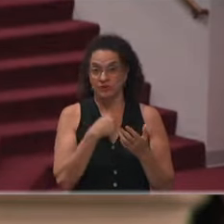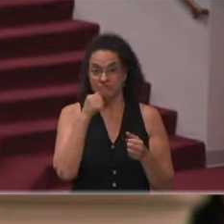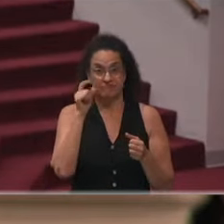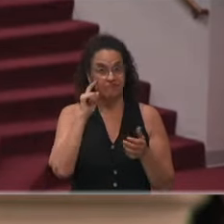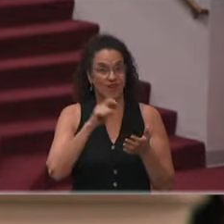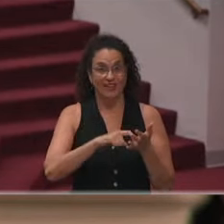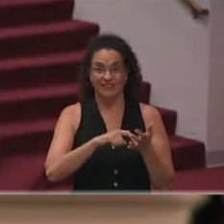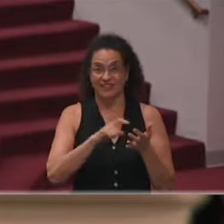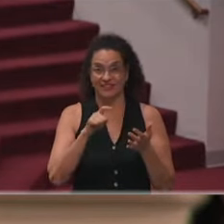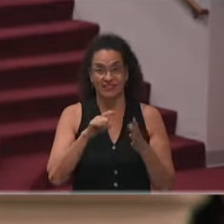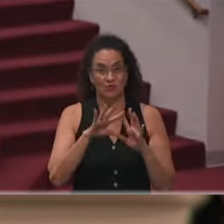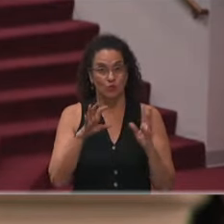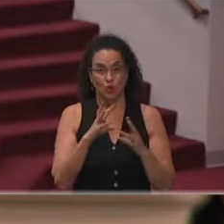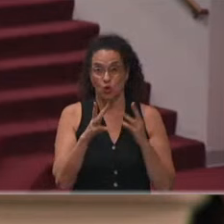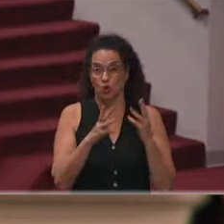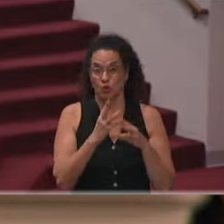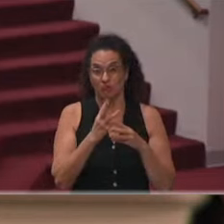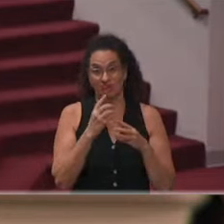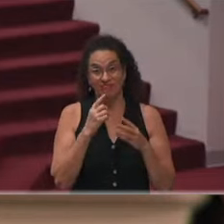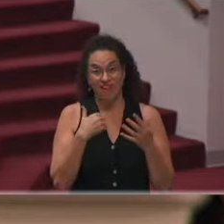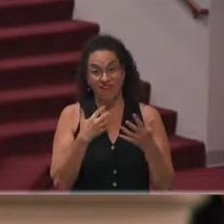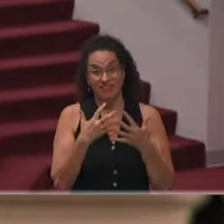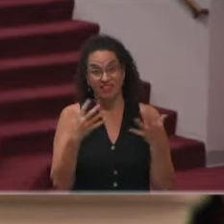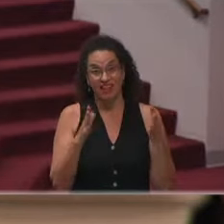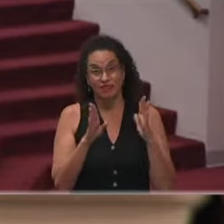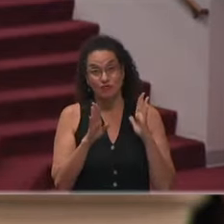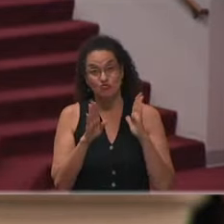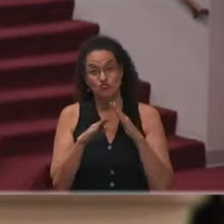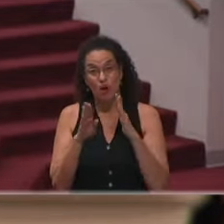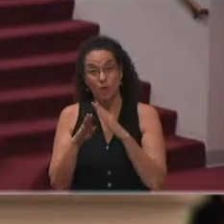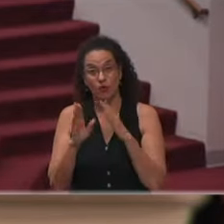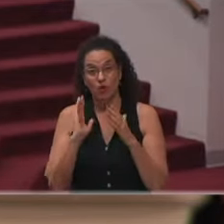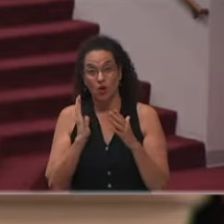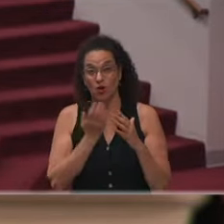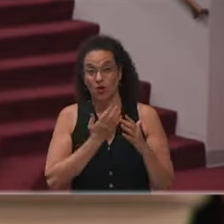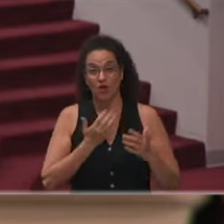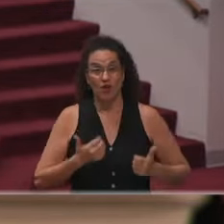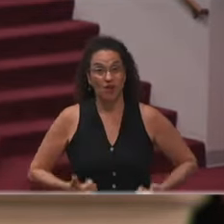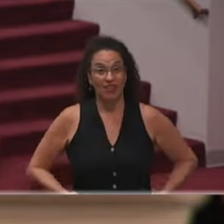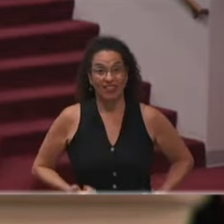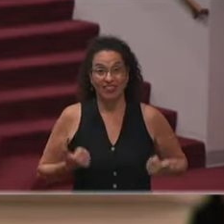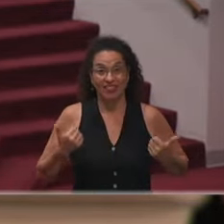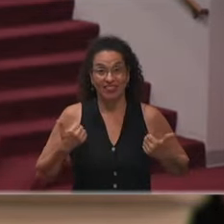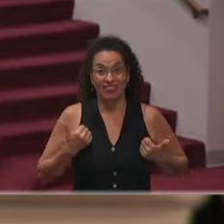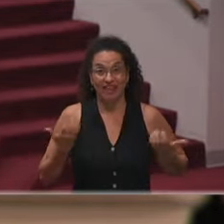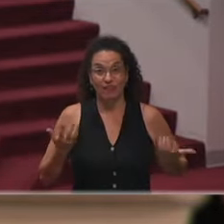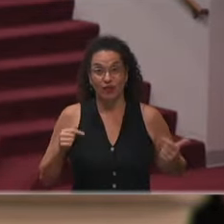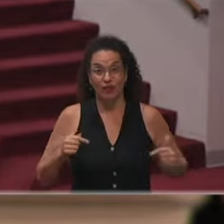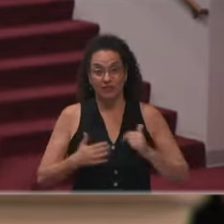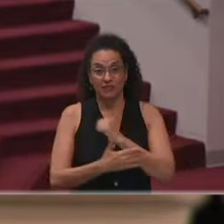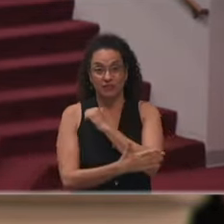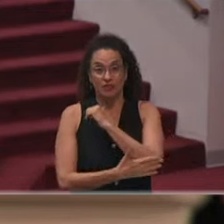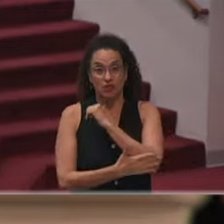in a troubled world. And our whole life here in this country was